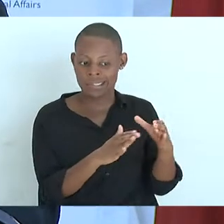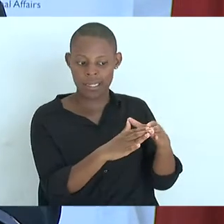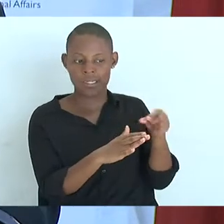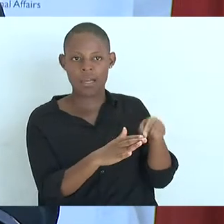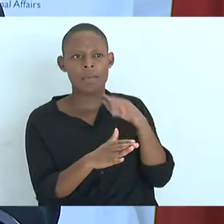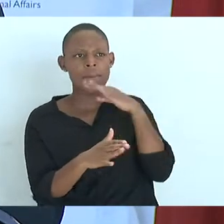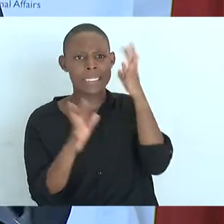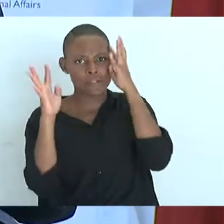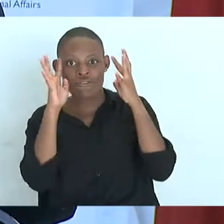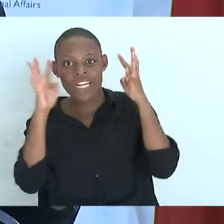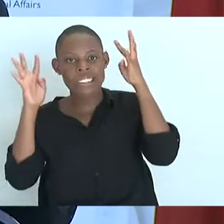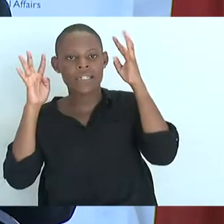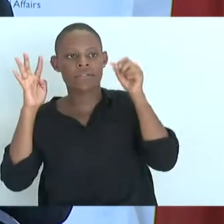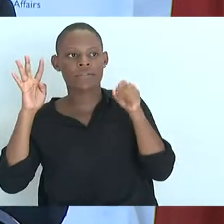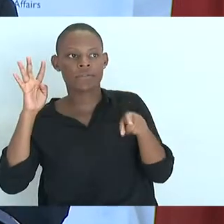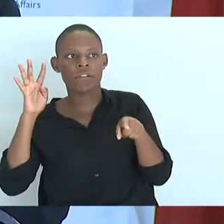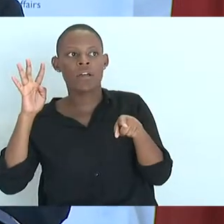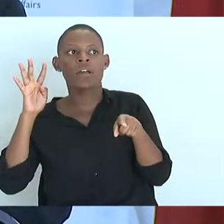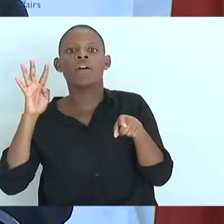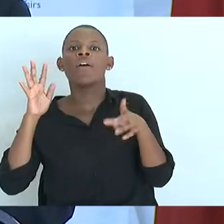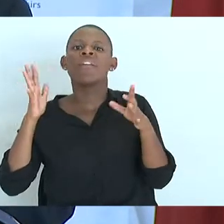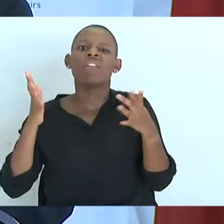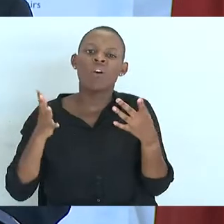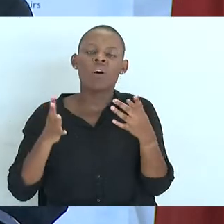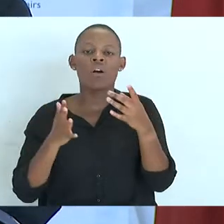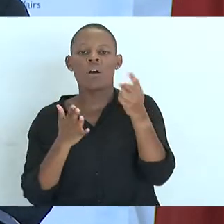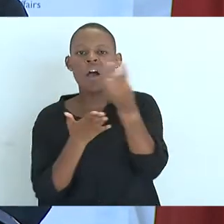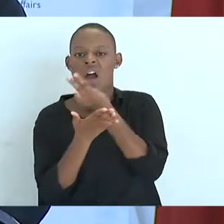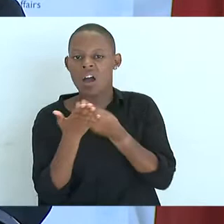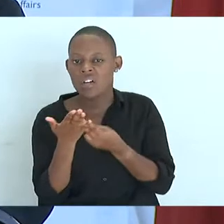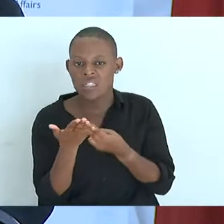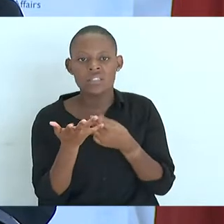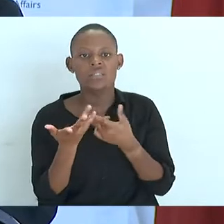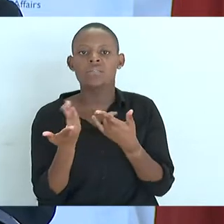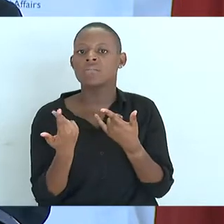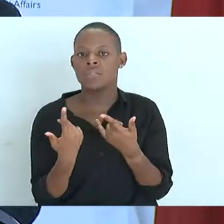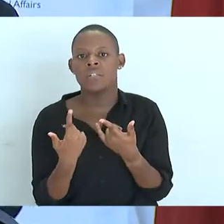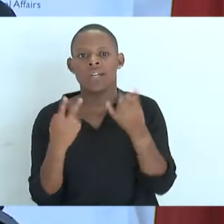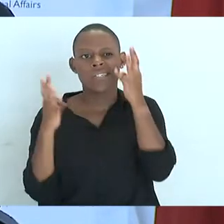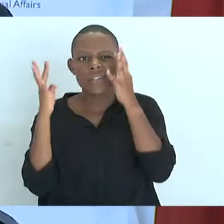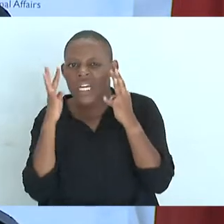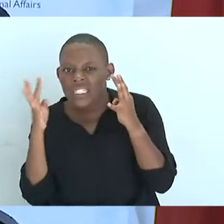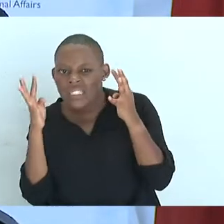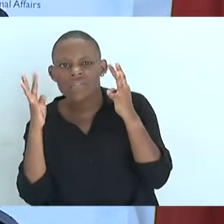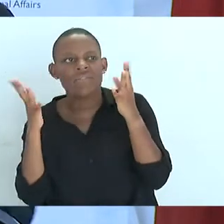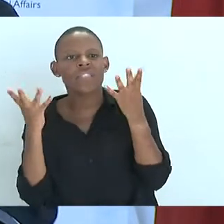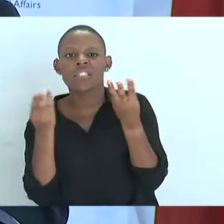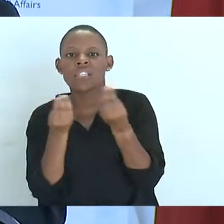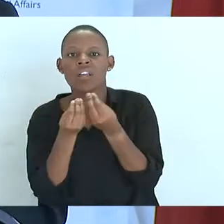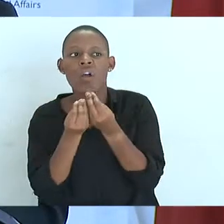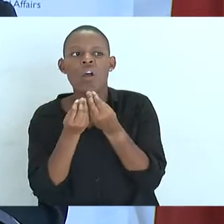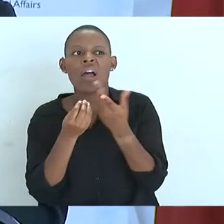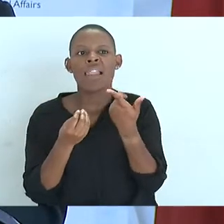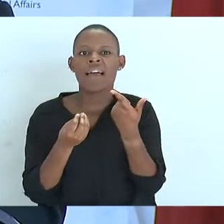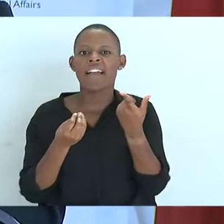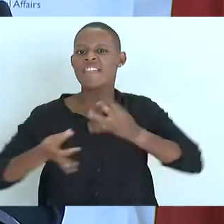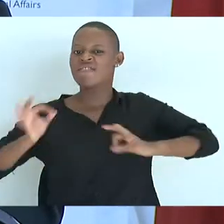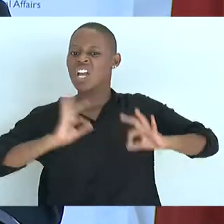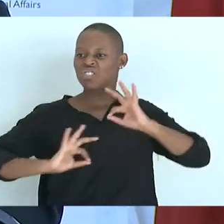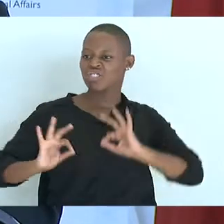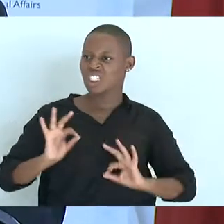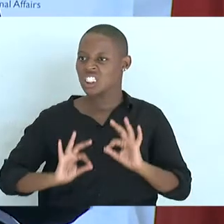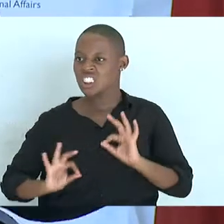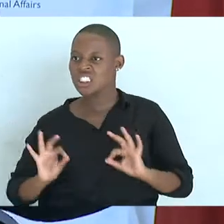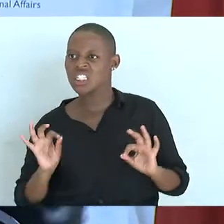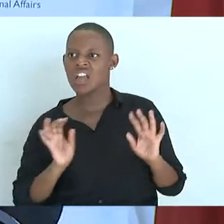creative industry is from arts and crafts, but it's also to things like film and fashion.